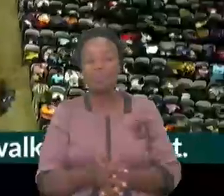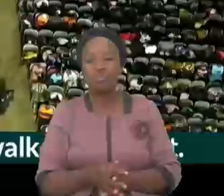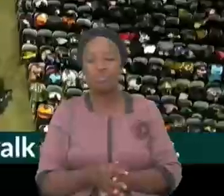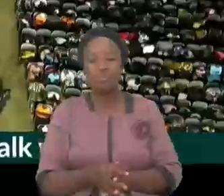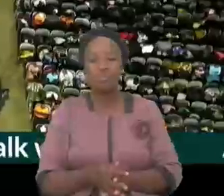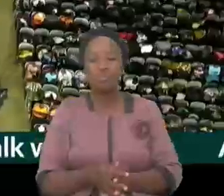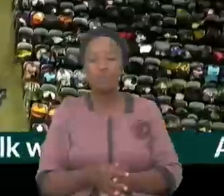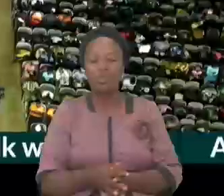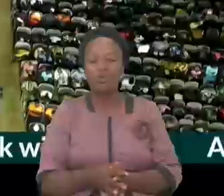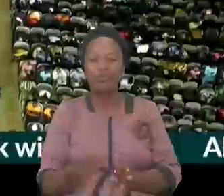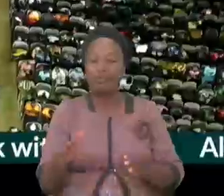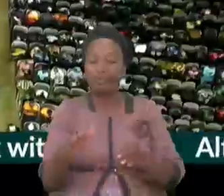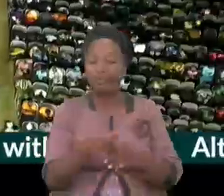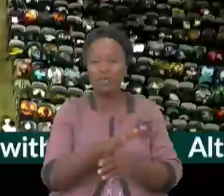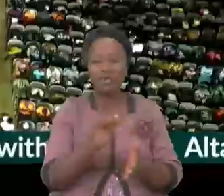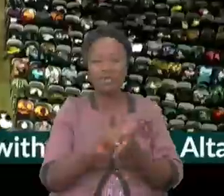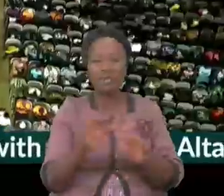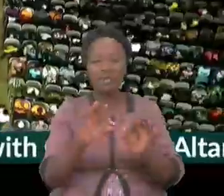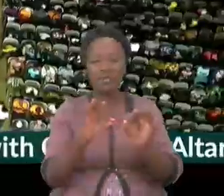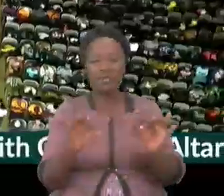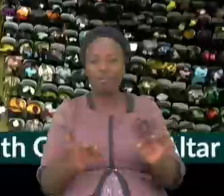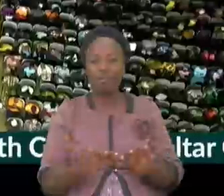exact name by which you are known in your neighborhood.